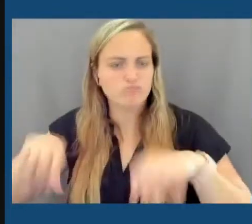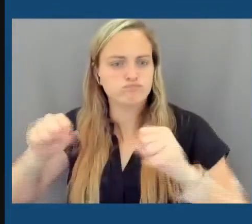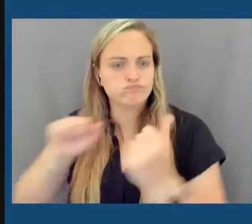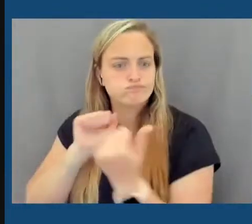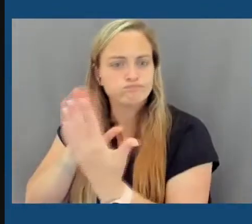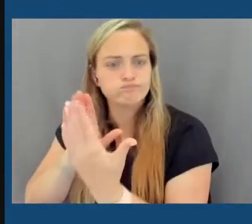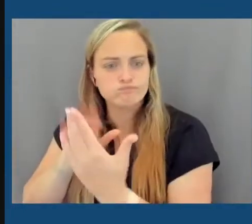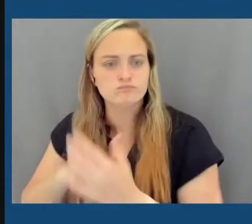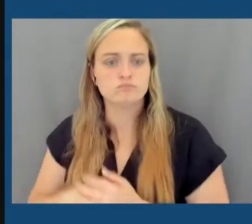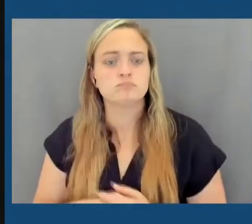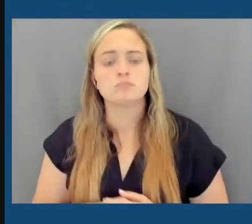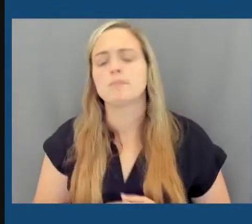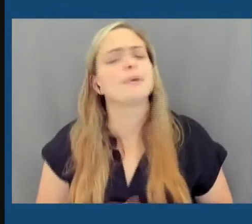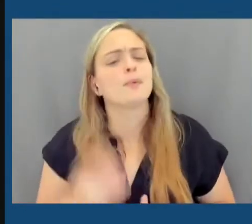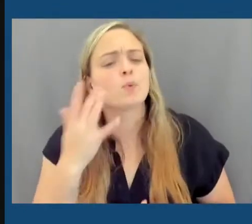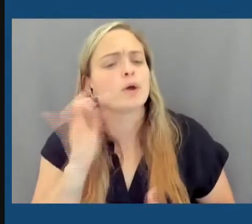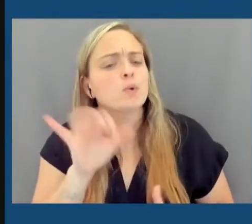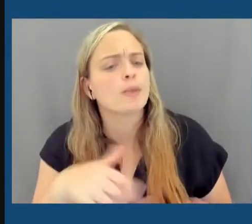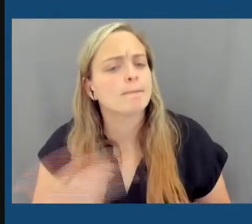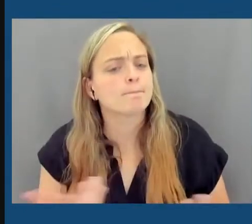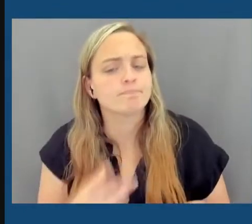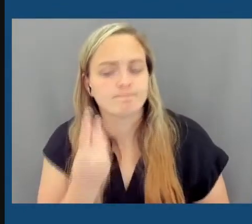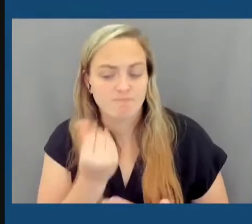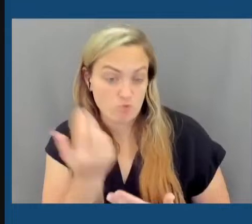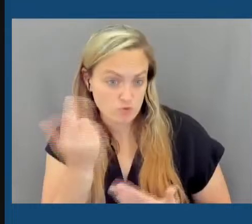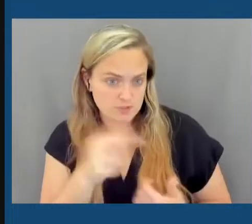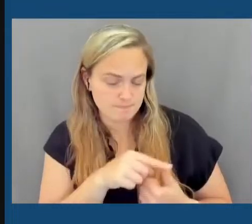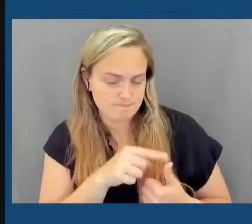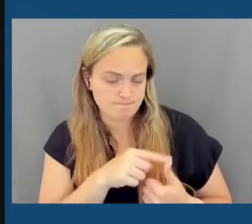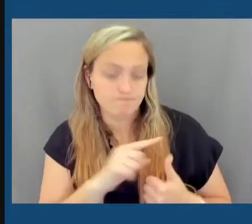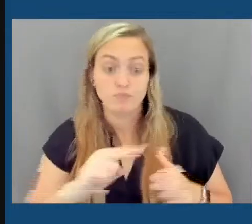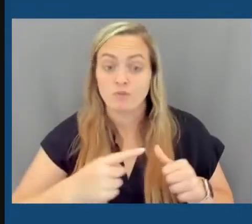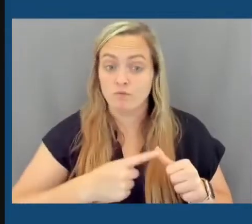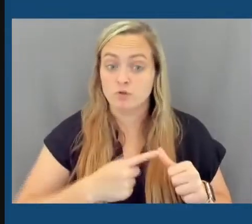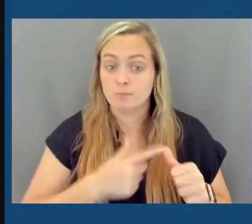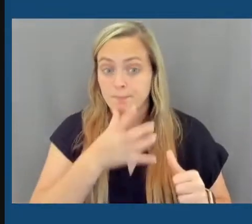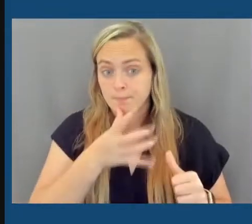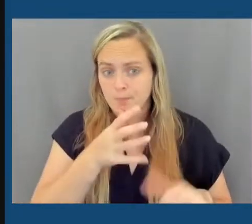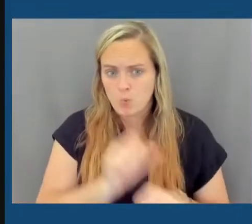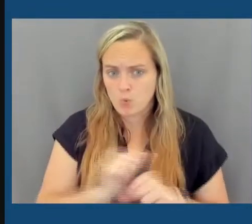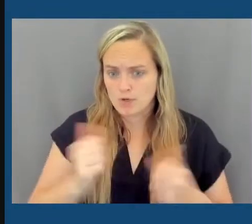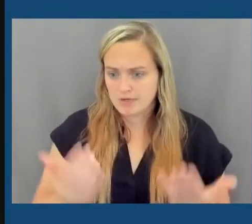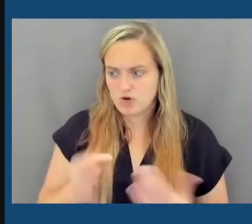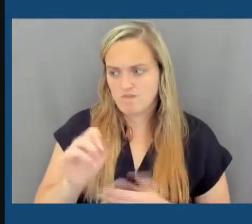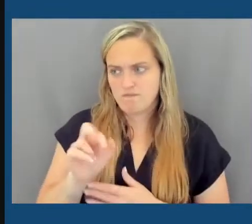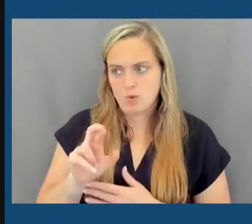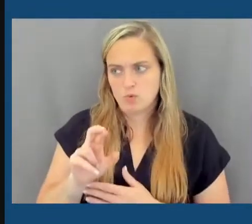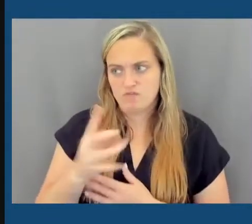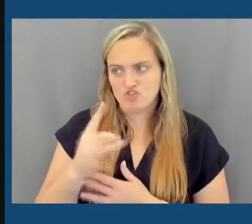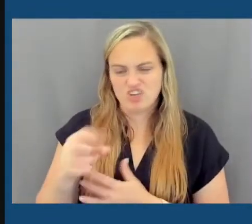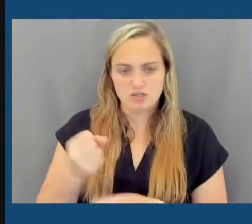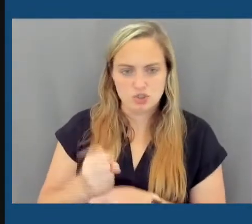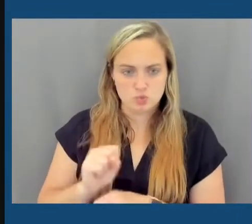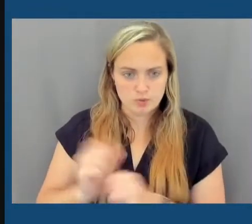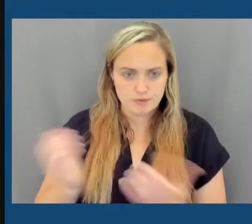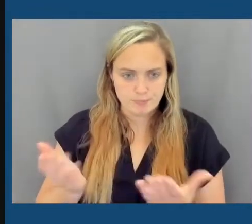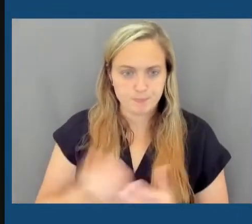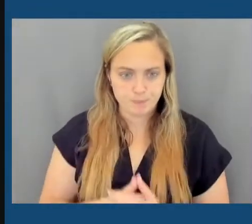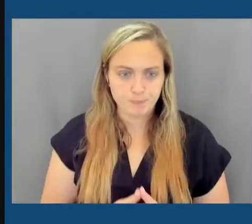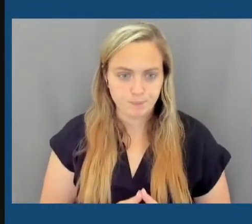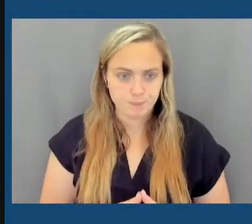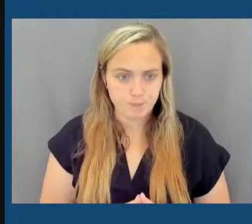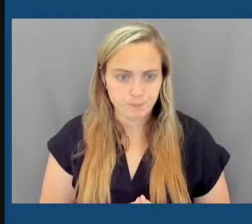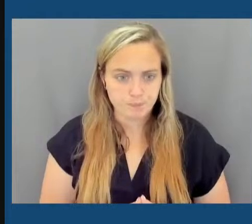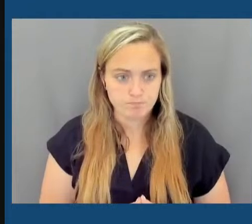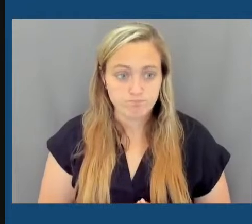reasons. Number one, as I mentioned to the governor, my mother worked here at Fowler for 18 years, and I